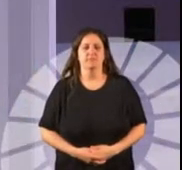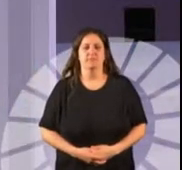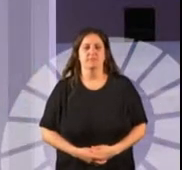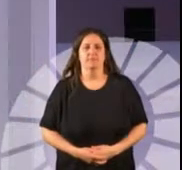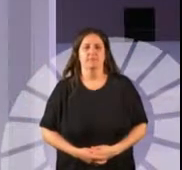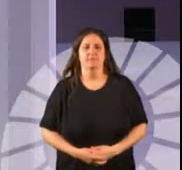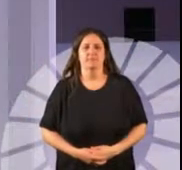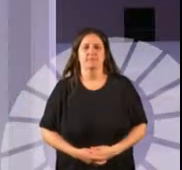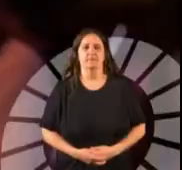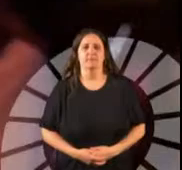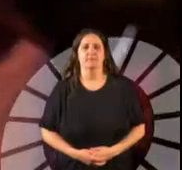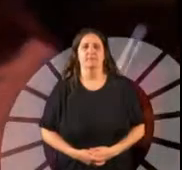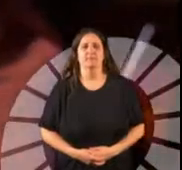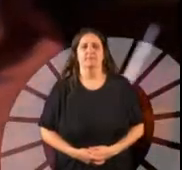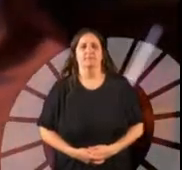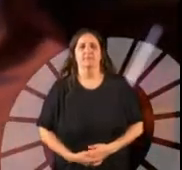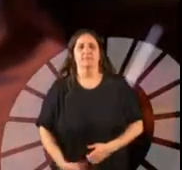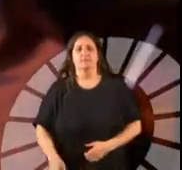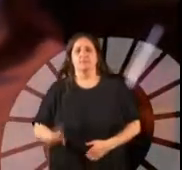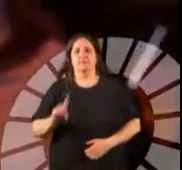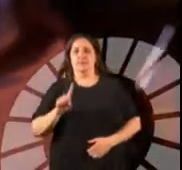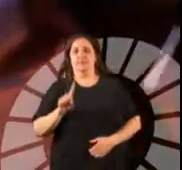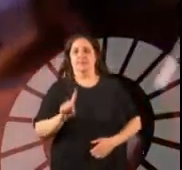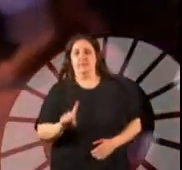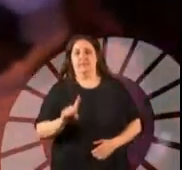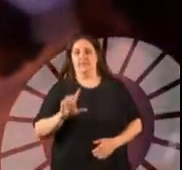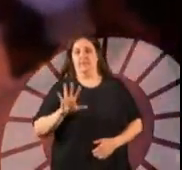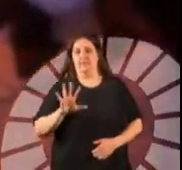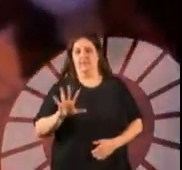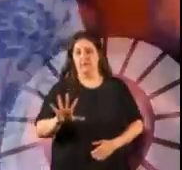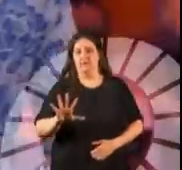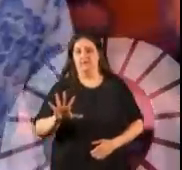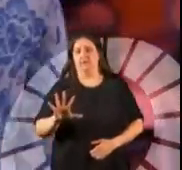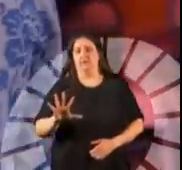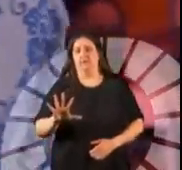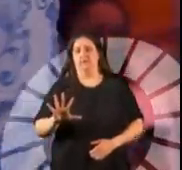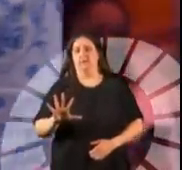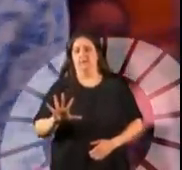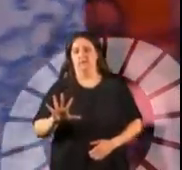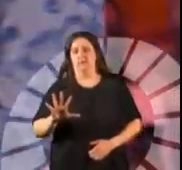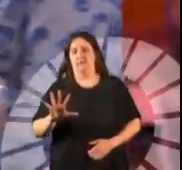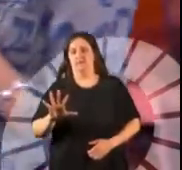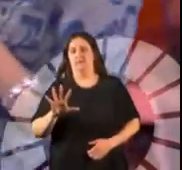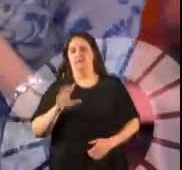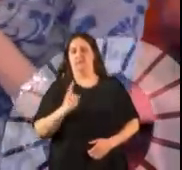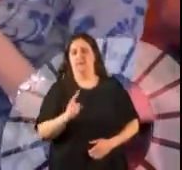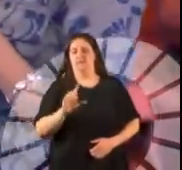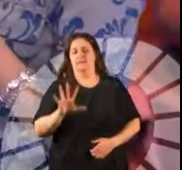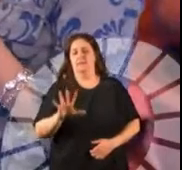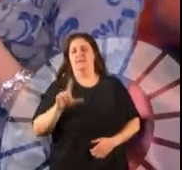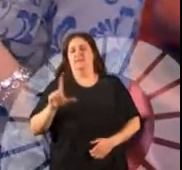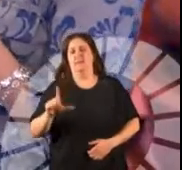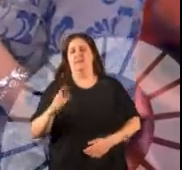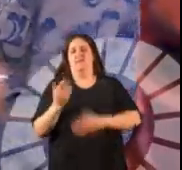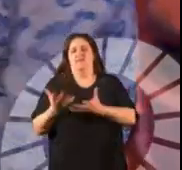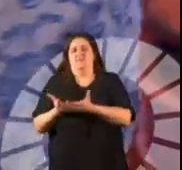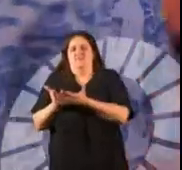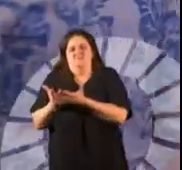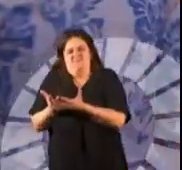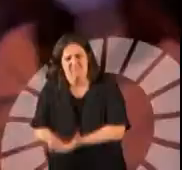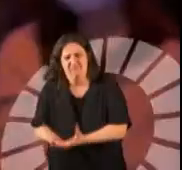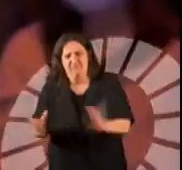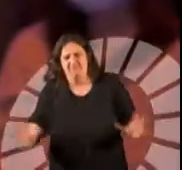2050. And I quote Malala, an educated girl not only prescribes quality of life, but enables her to change the world. We